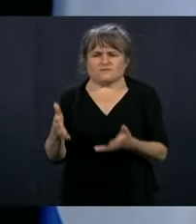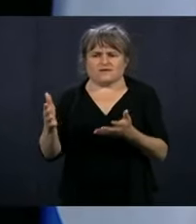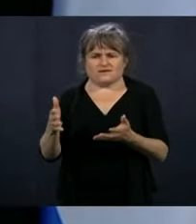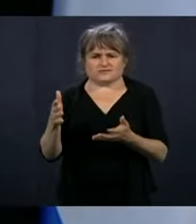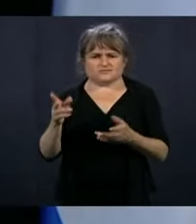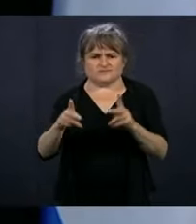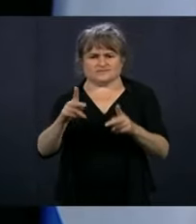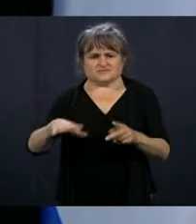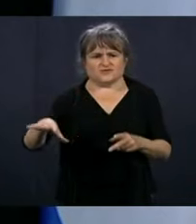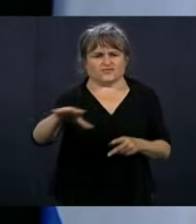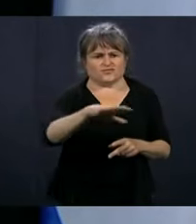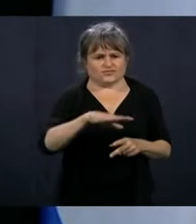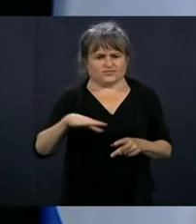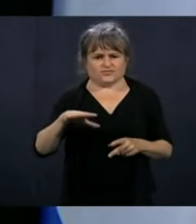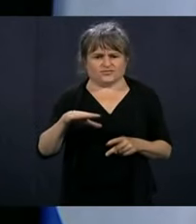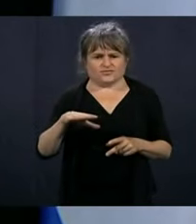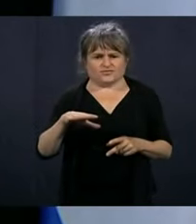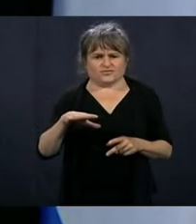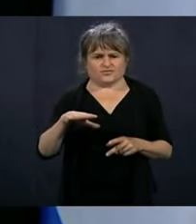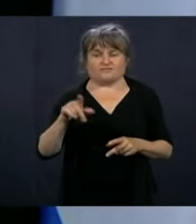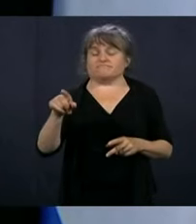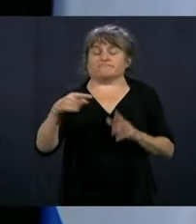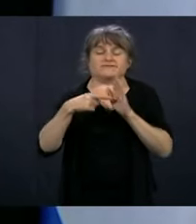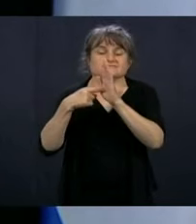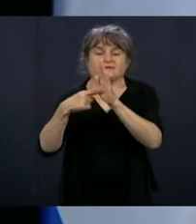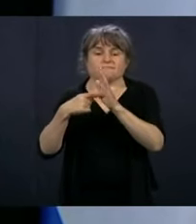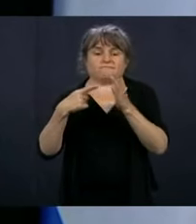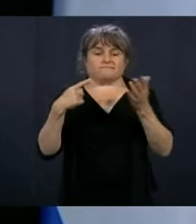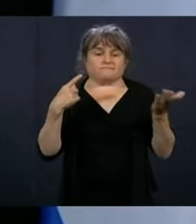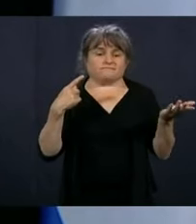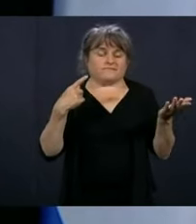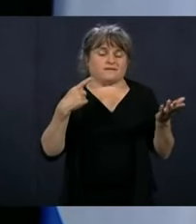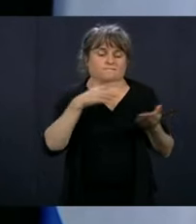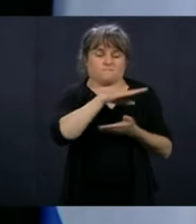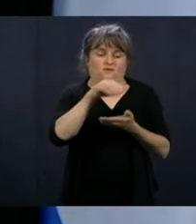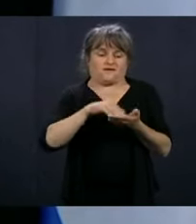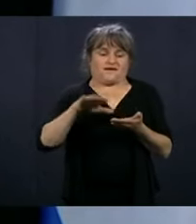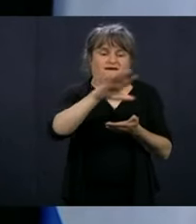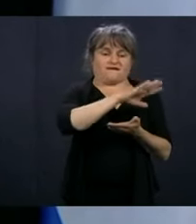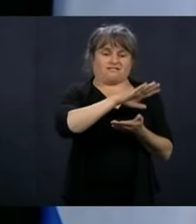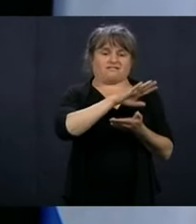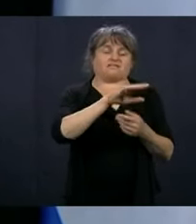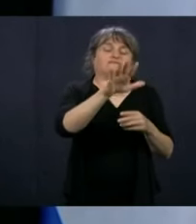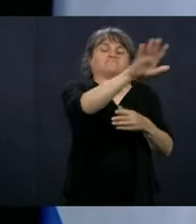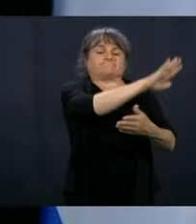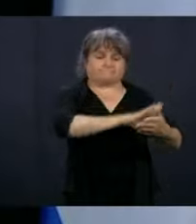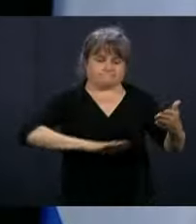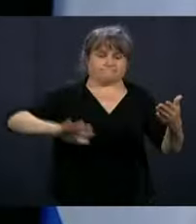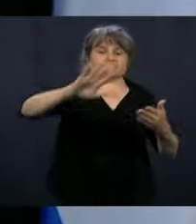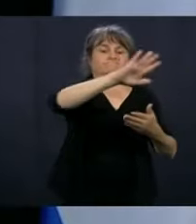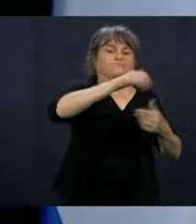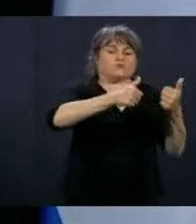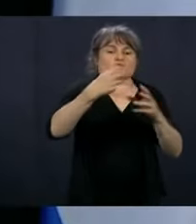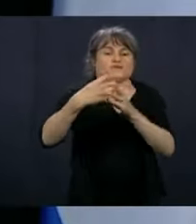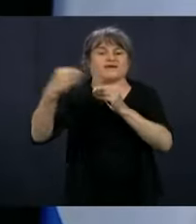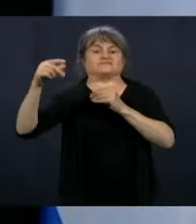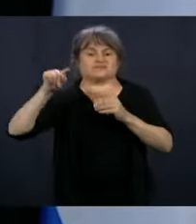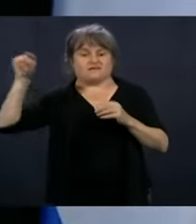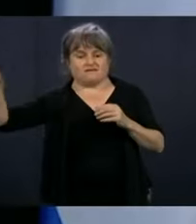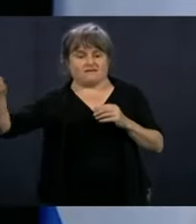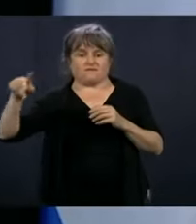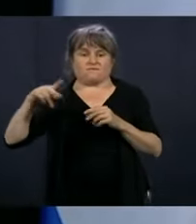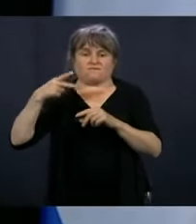advantage to encourage Quebecers who are circulating even outside of the MMC, please wear a mask when you move